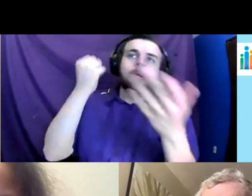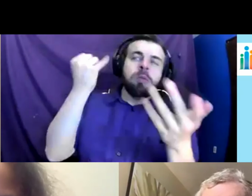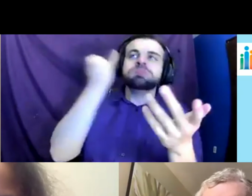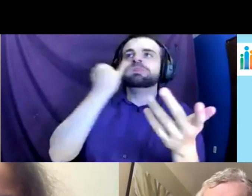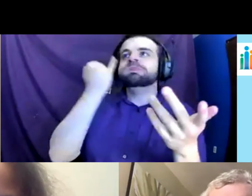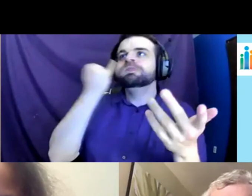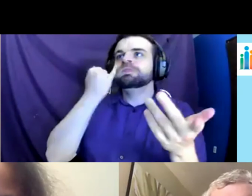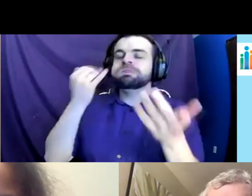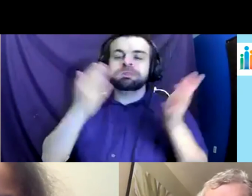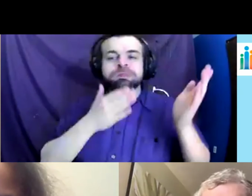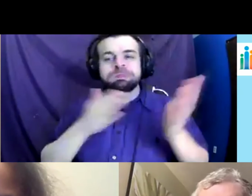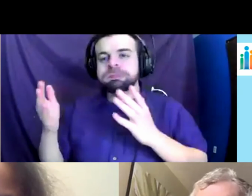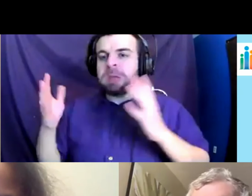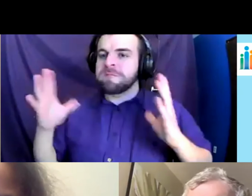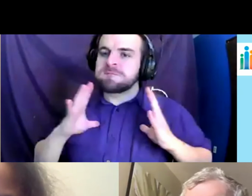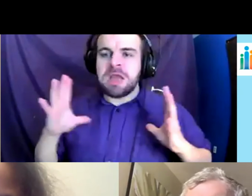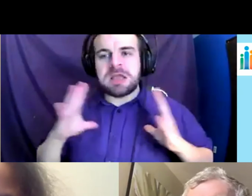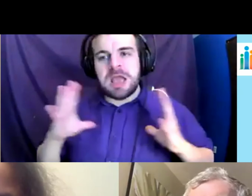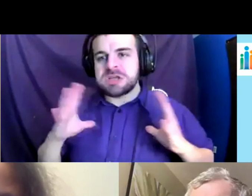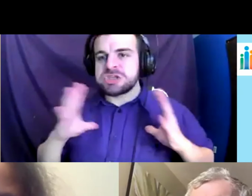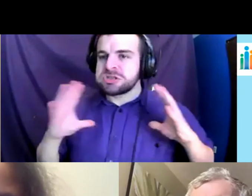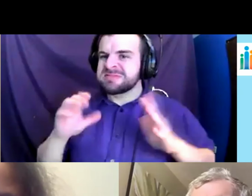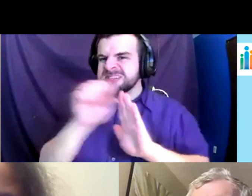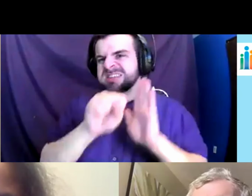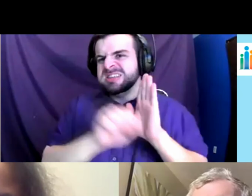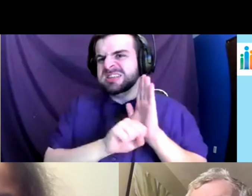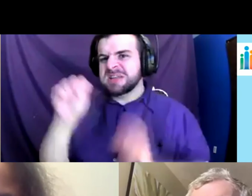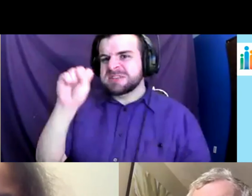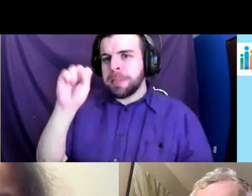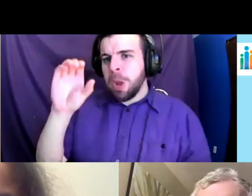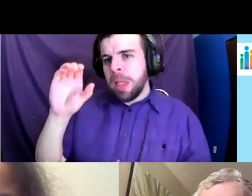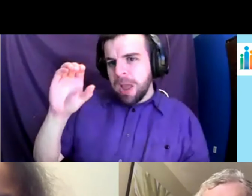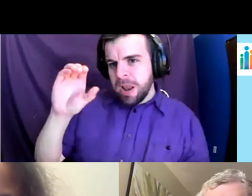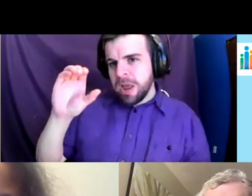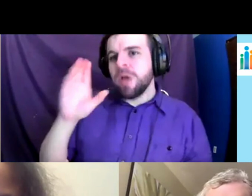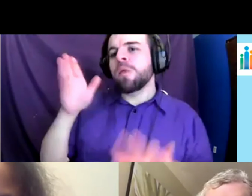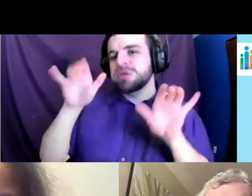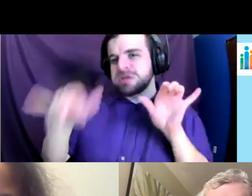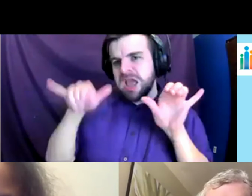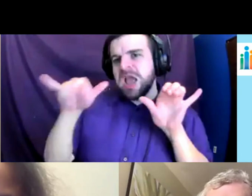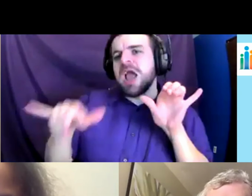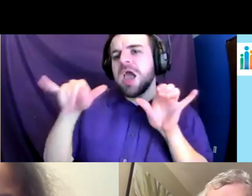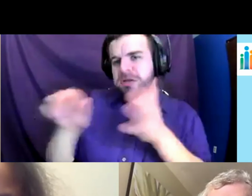to South Carolina. We're gonna stay there for 2 weeks.